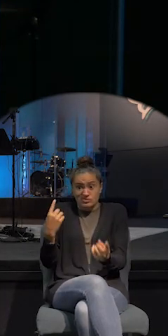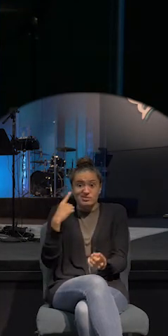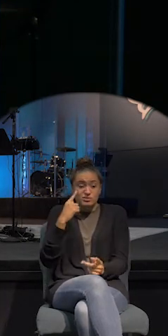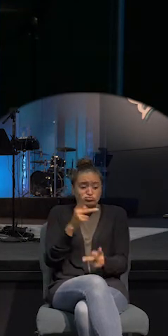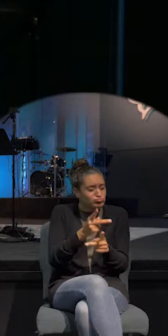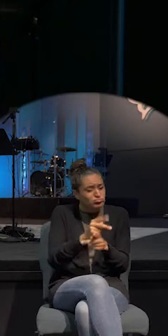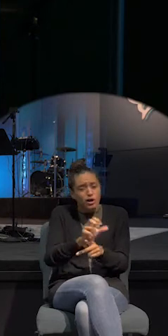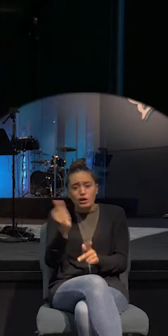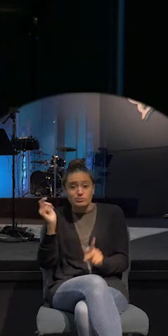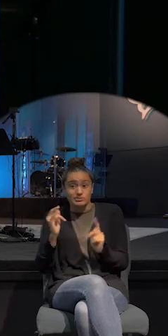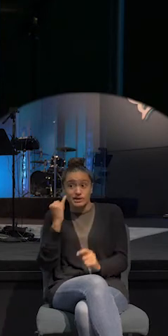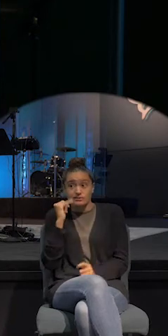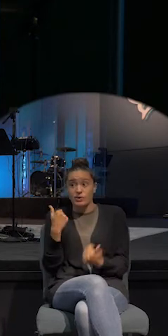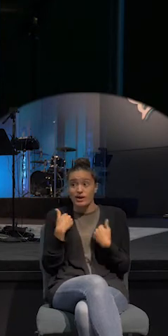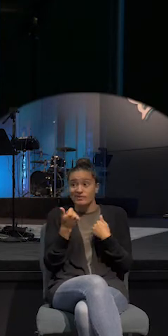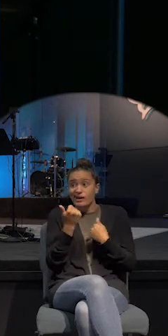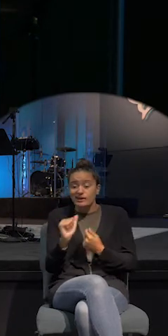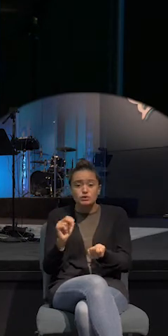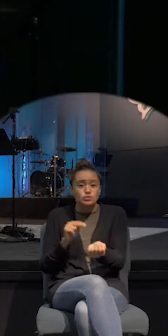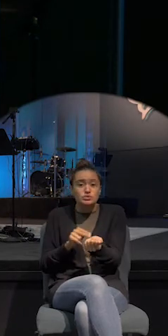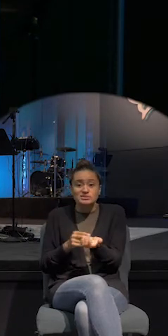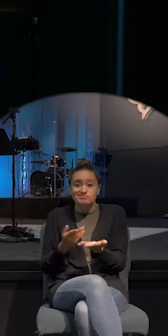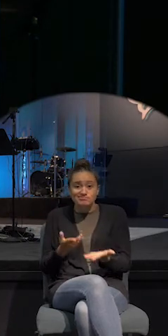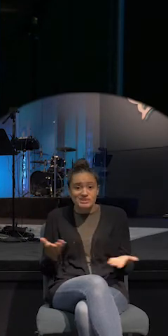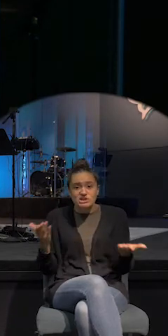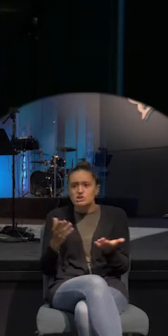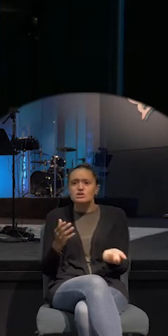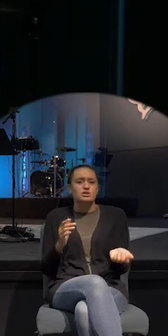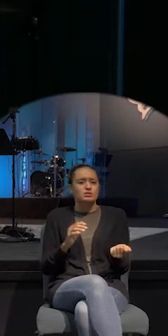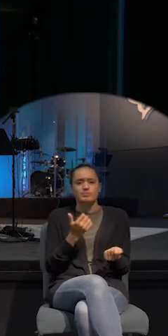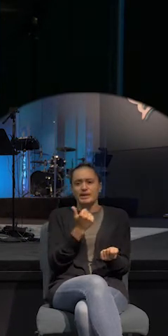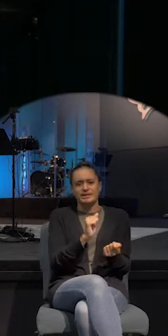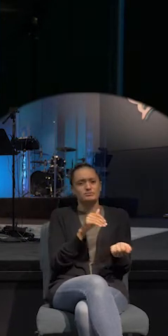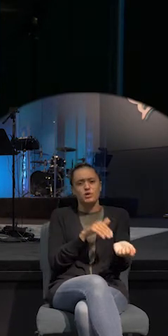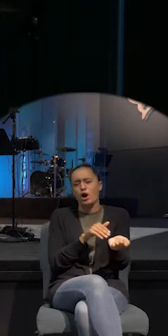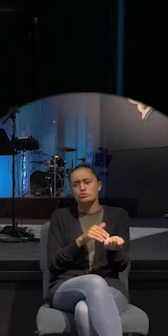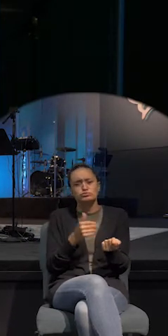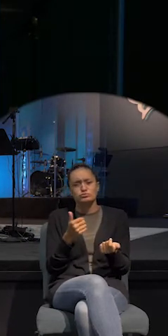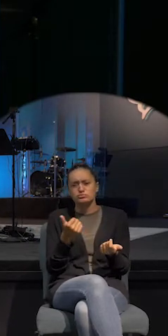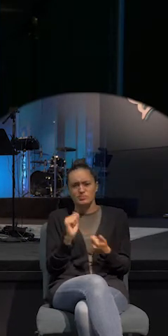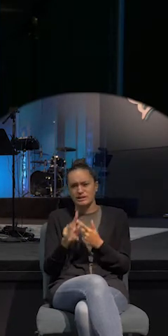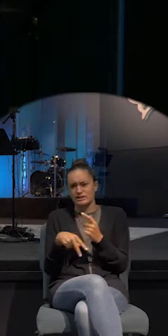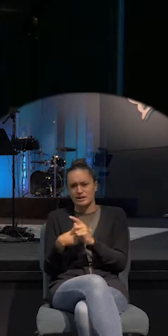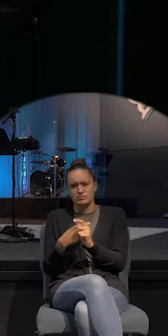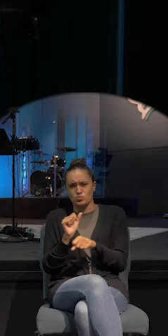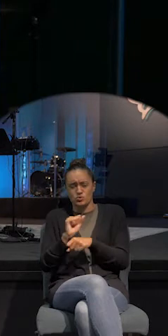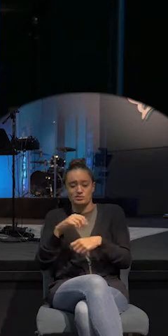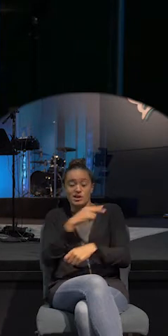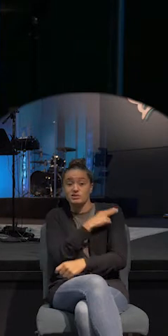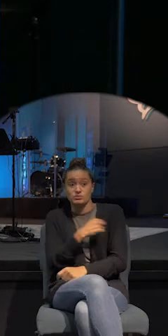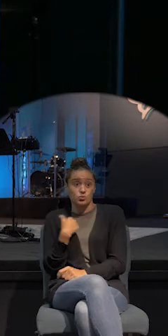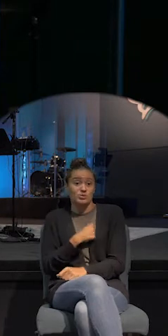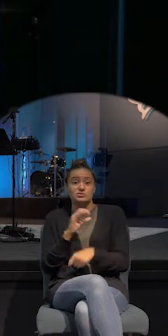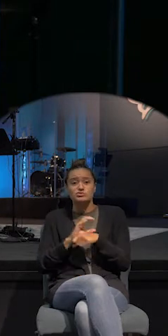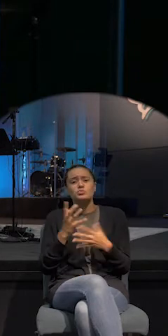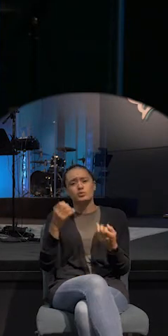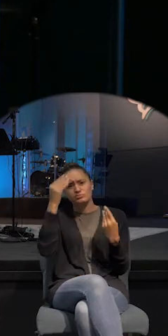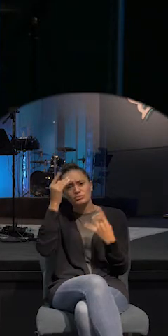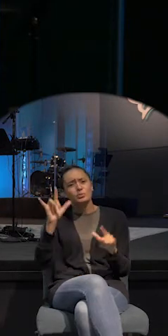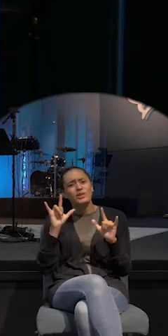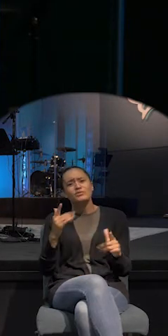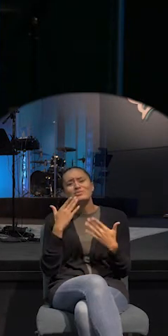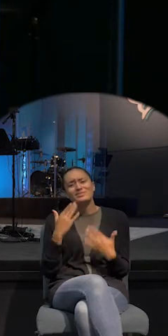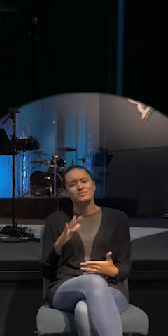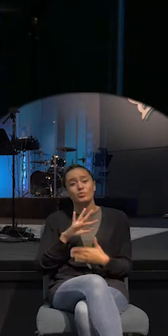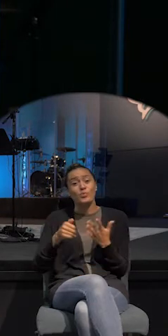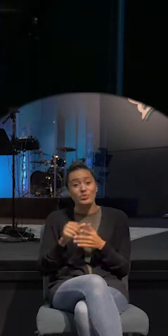other people. But if we have any of those who are here, any nurses, medical practitioners, we as a church just want to tell you, we love you, and we're grateful for the work